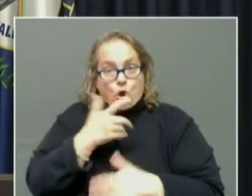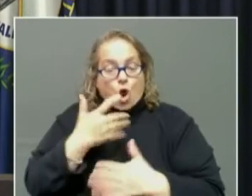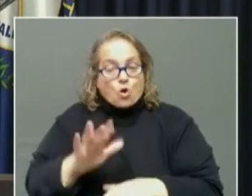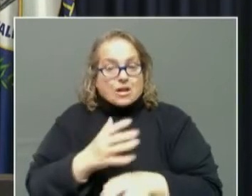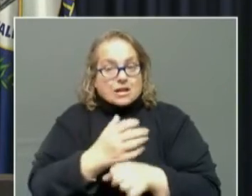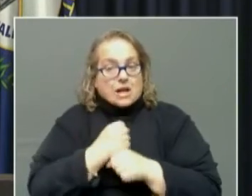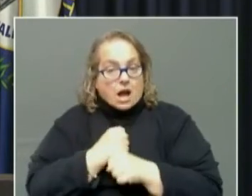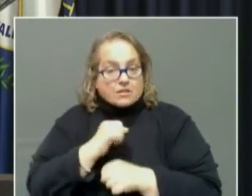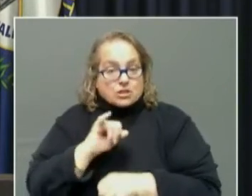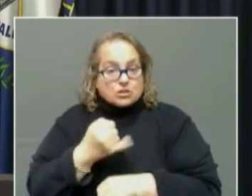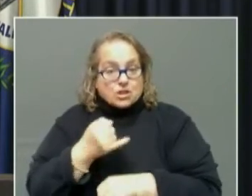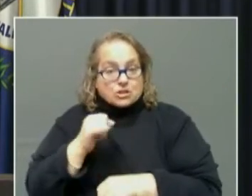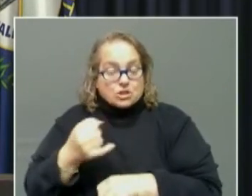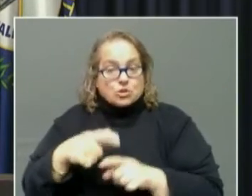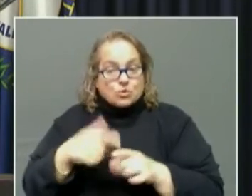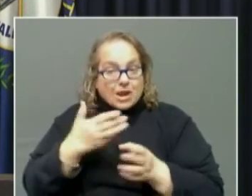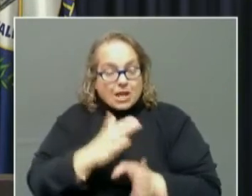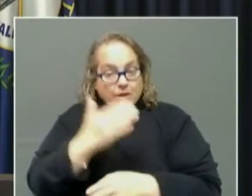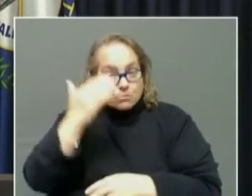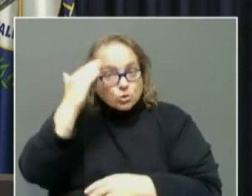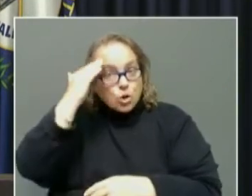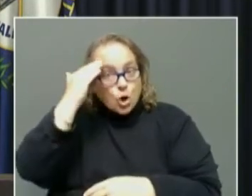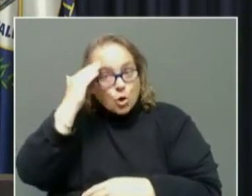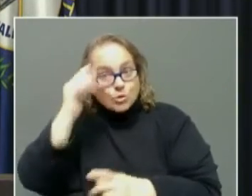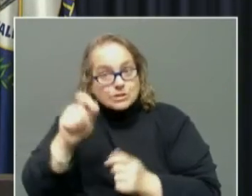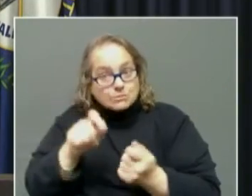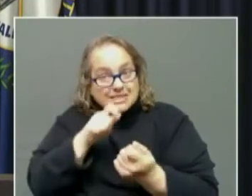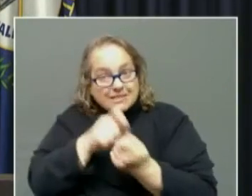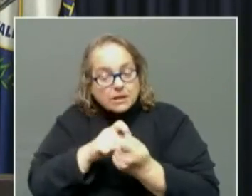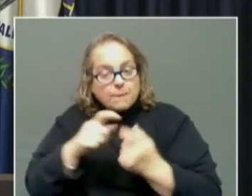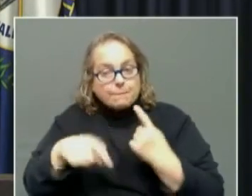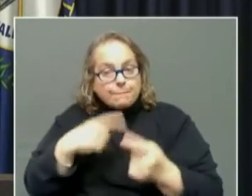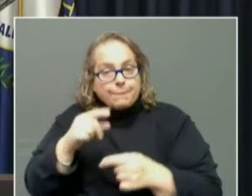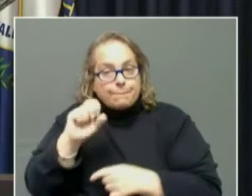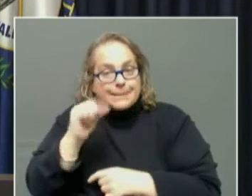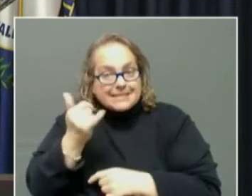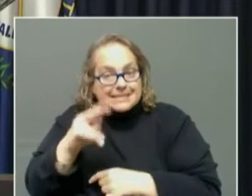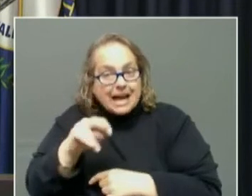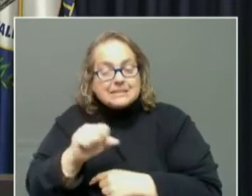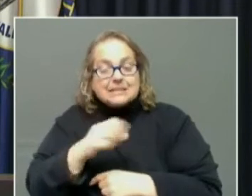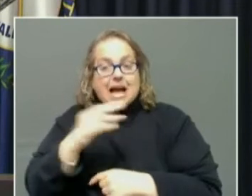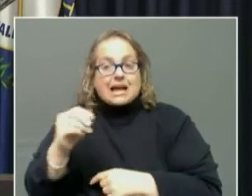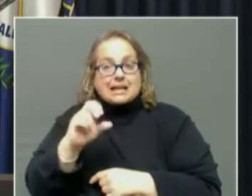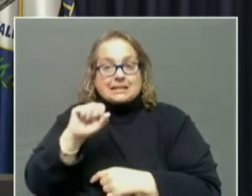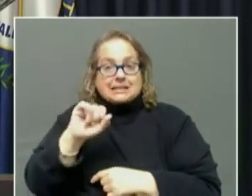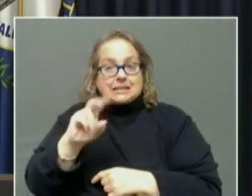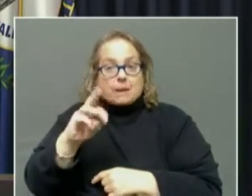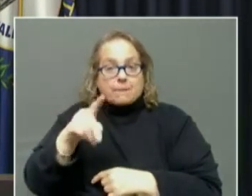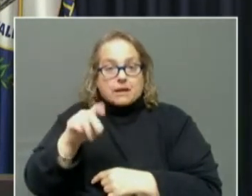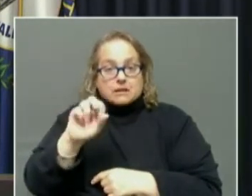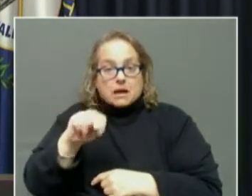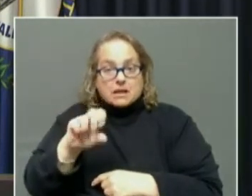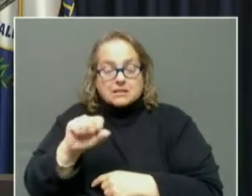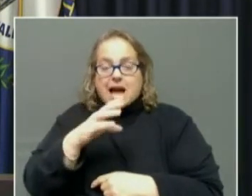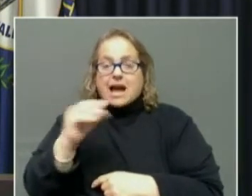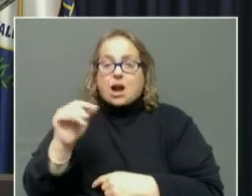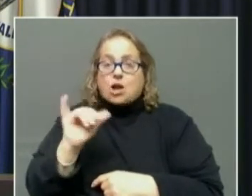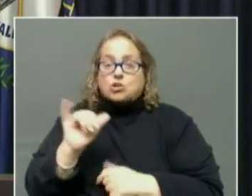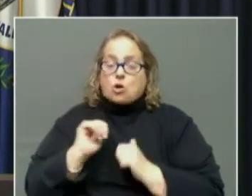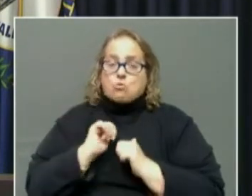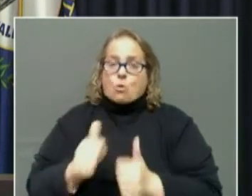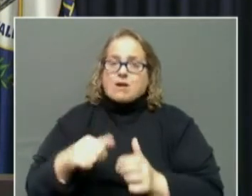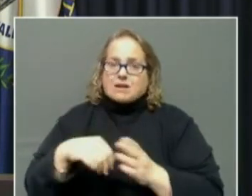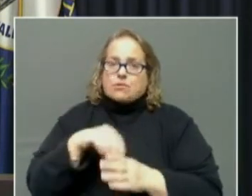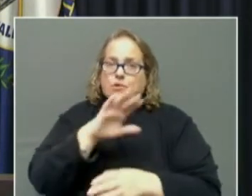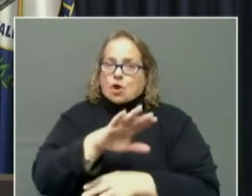J&J to let them know specifically about the signs and symptoms to look for, but to also to be proactive in their healthcare so